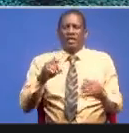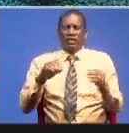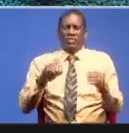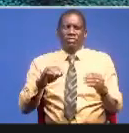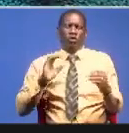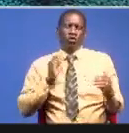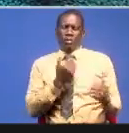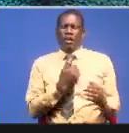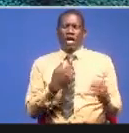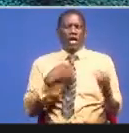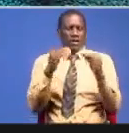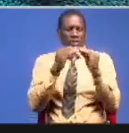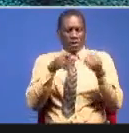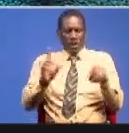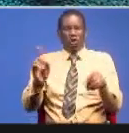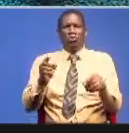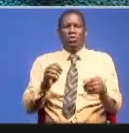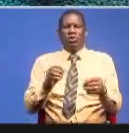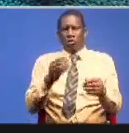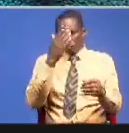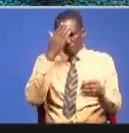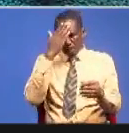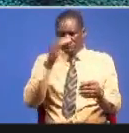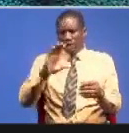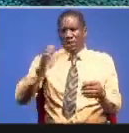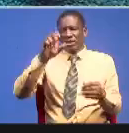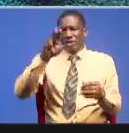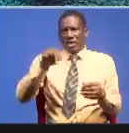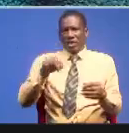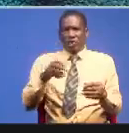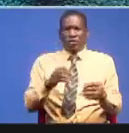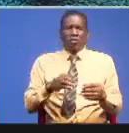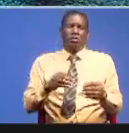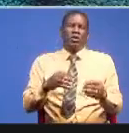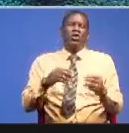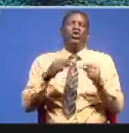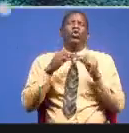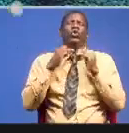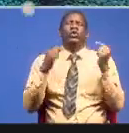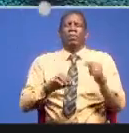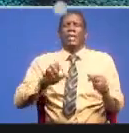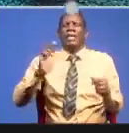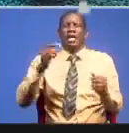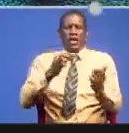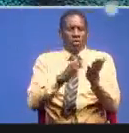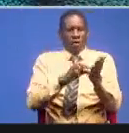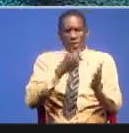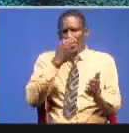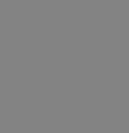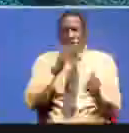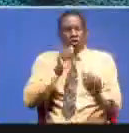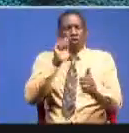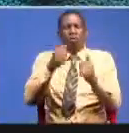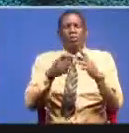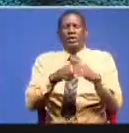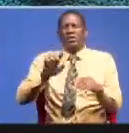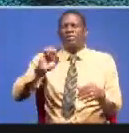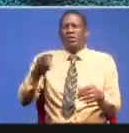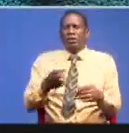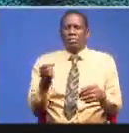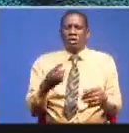Nairobi on Monday. CHAN will be hosted by Kenya, Uganda and Tanzania, with the competition set to begin on the 1st of